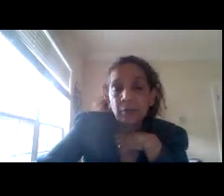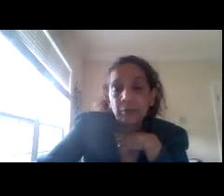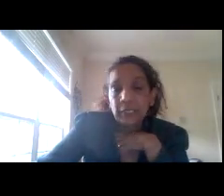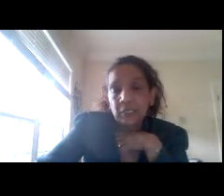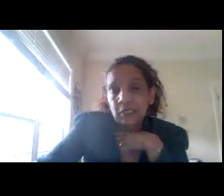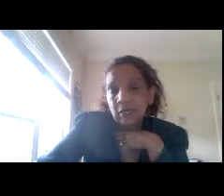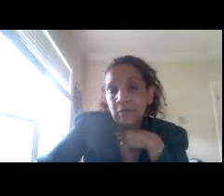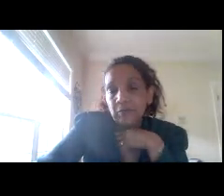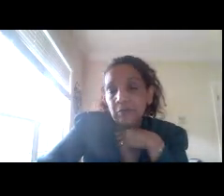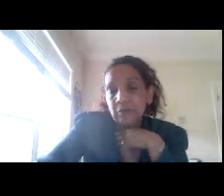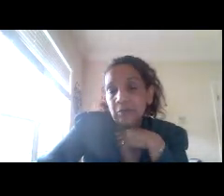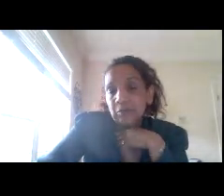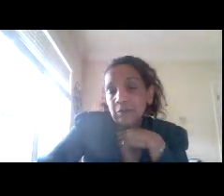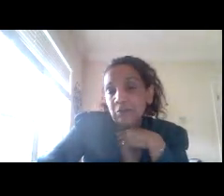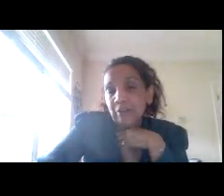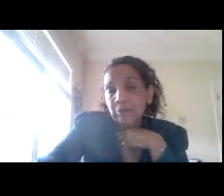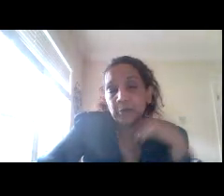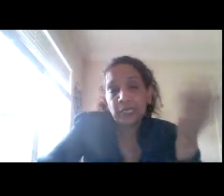left, but